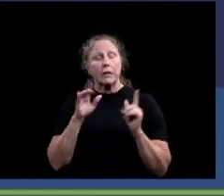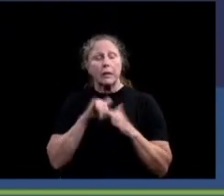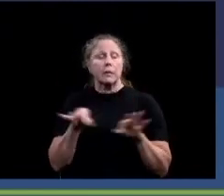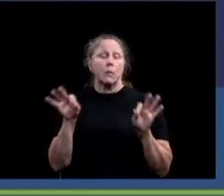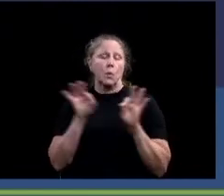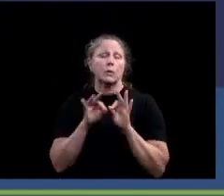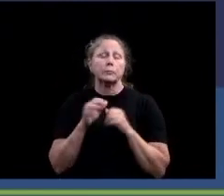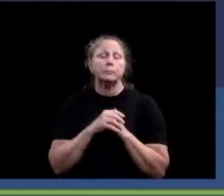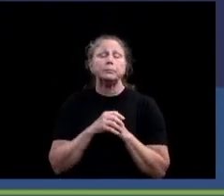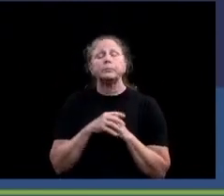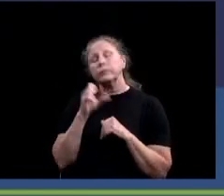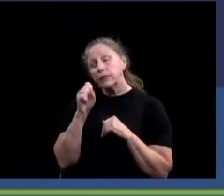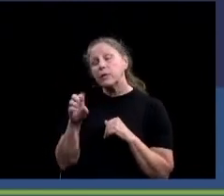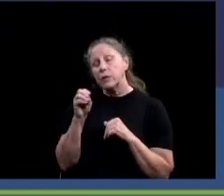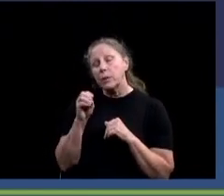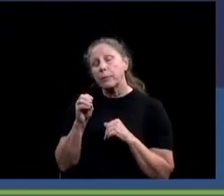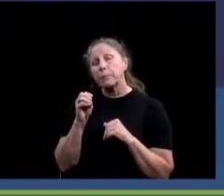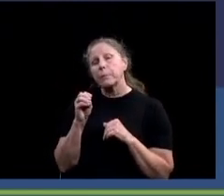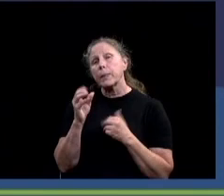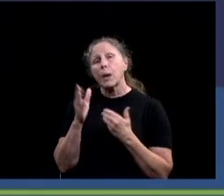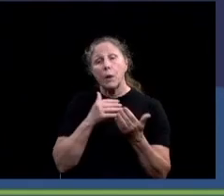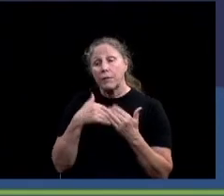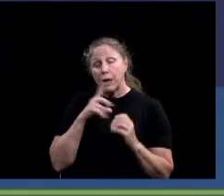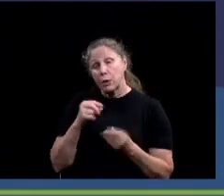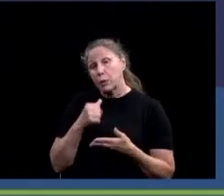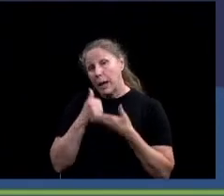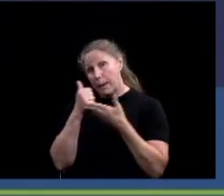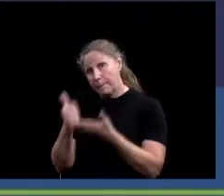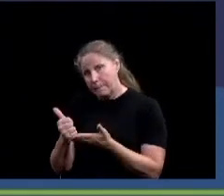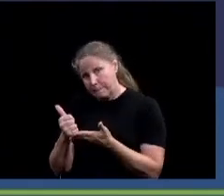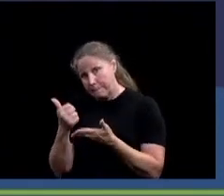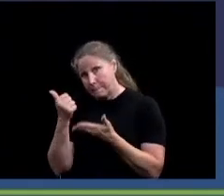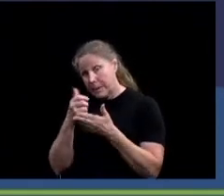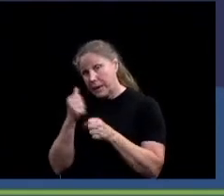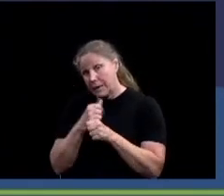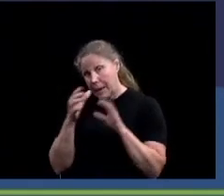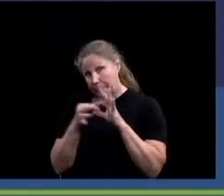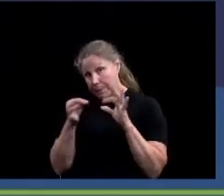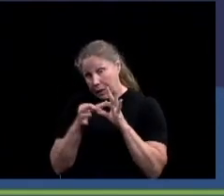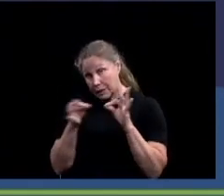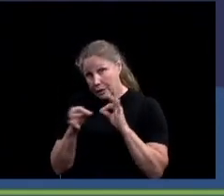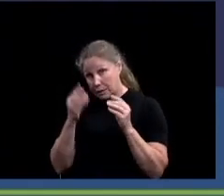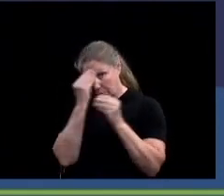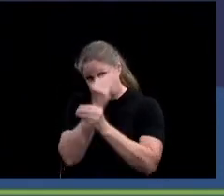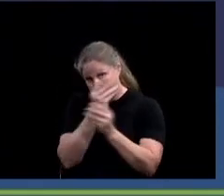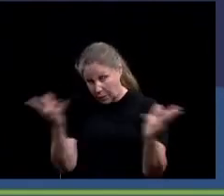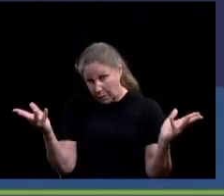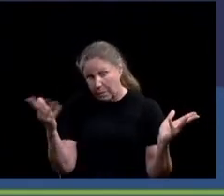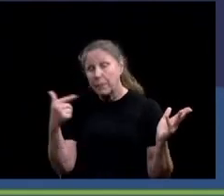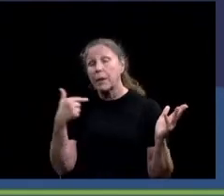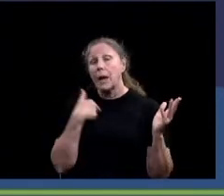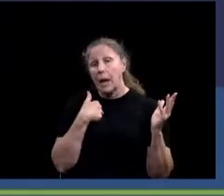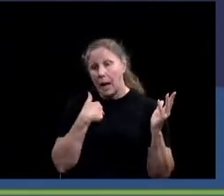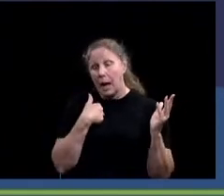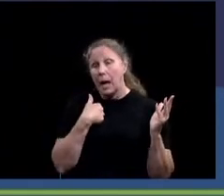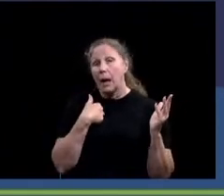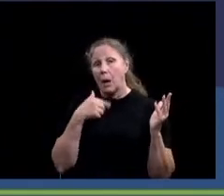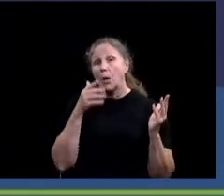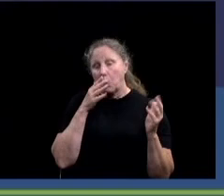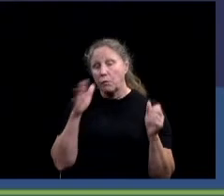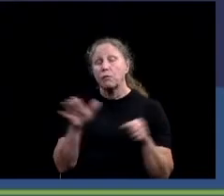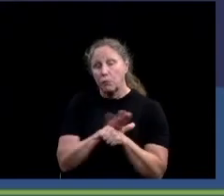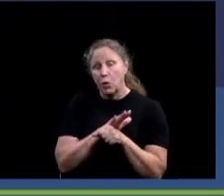to assist in helping get that message communicated, I am wholeheartedly willing to do that because I think it's